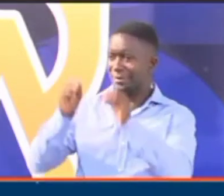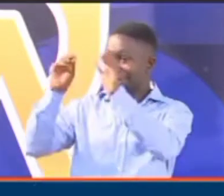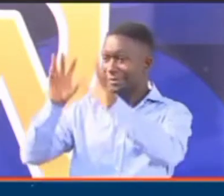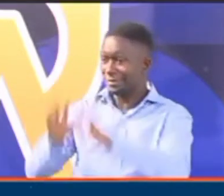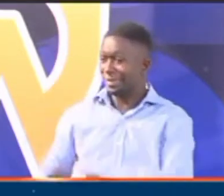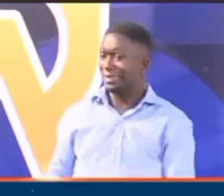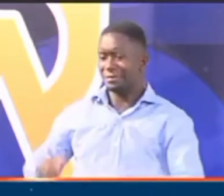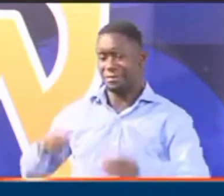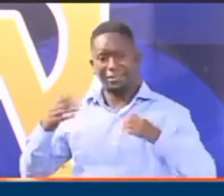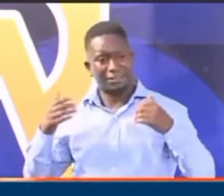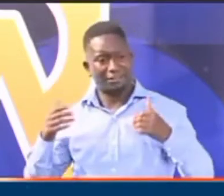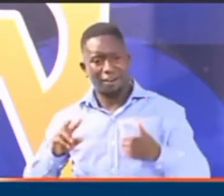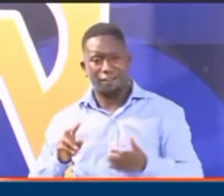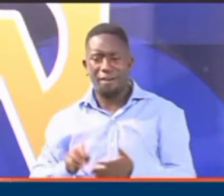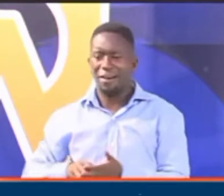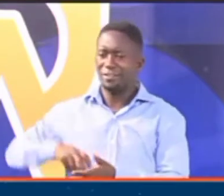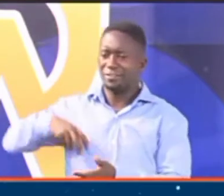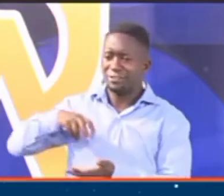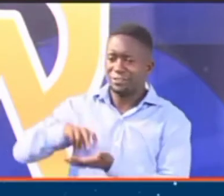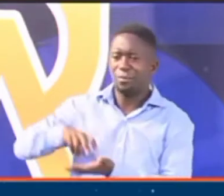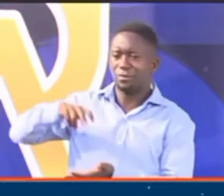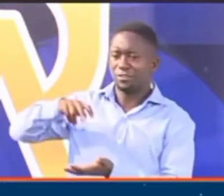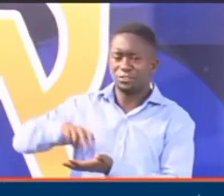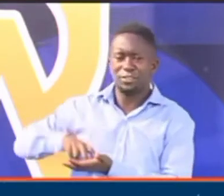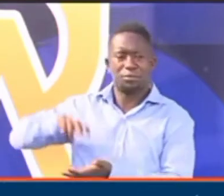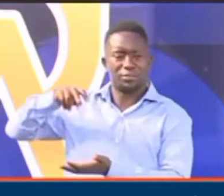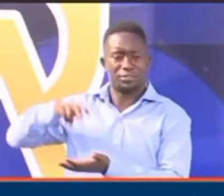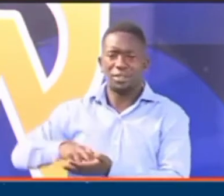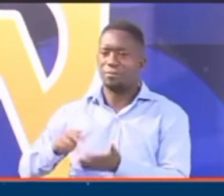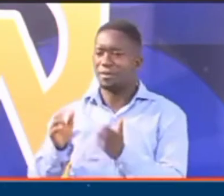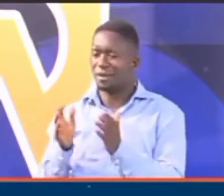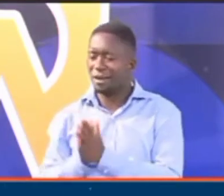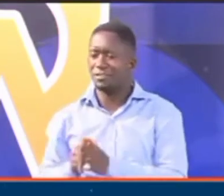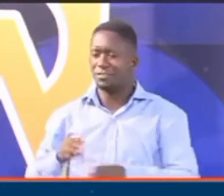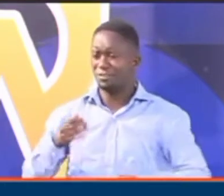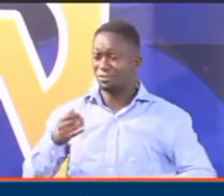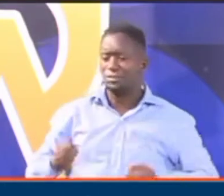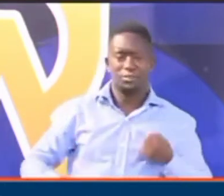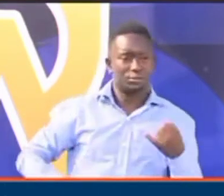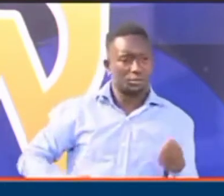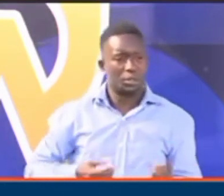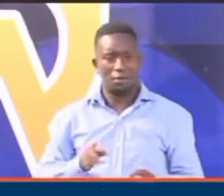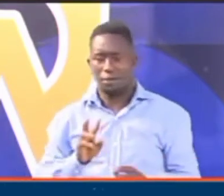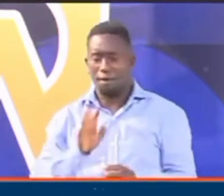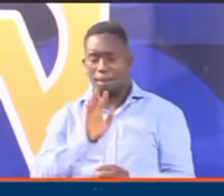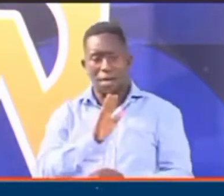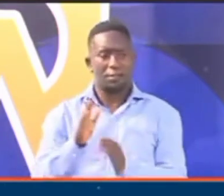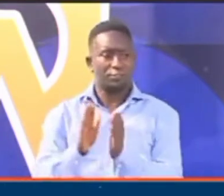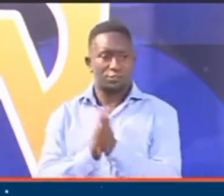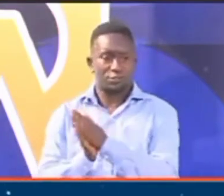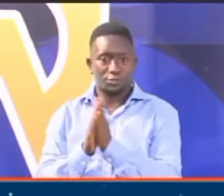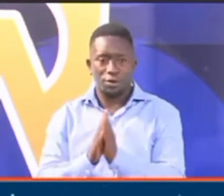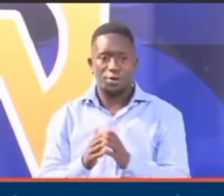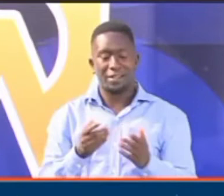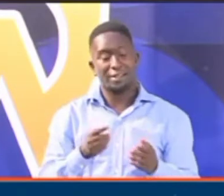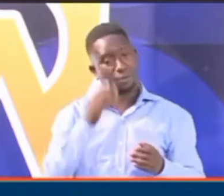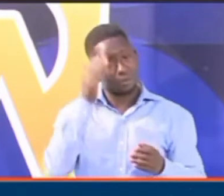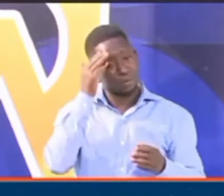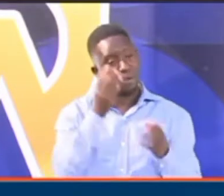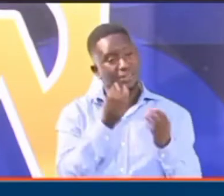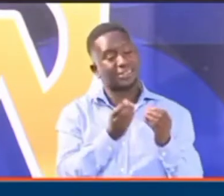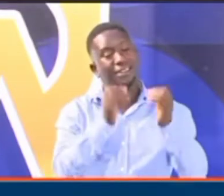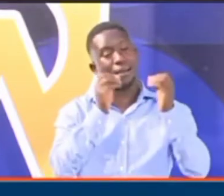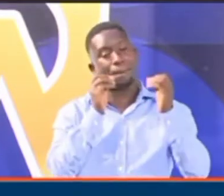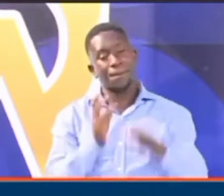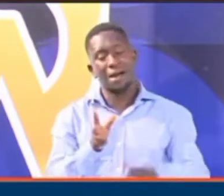media pass after pitching the story 1,000 times in reporting week. Trust me, you guys, it's not easy to pitch